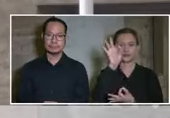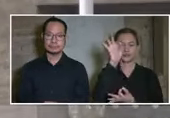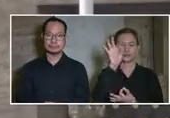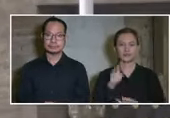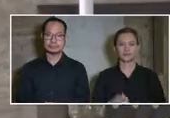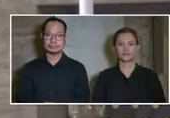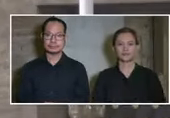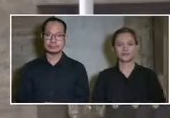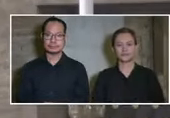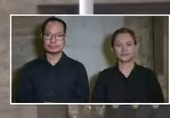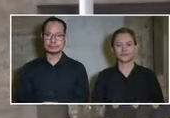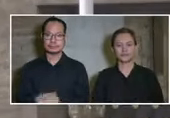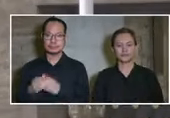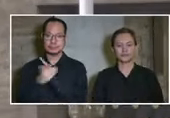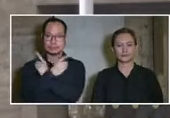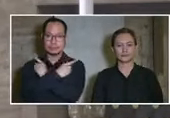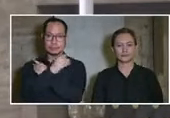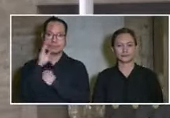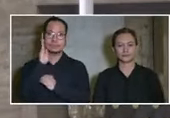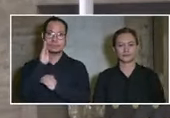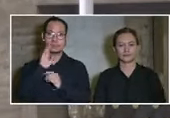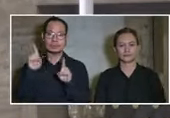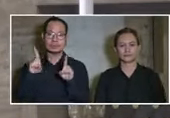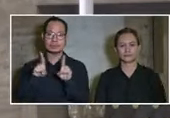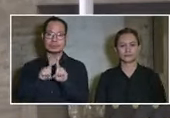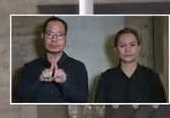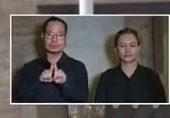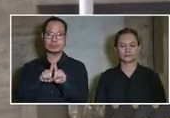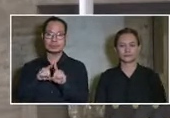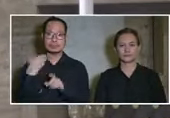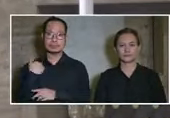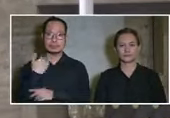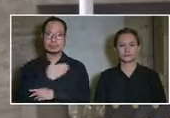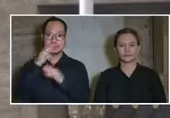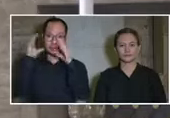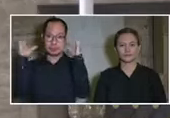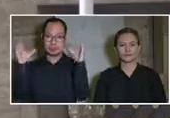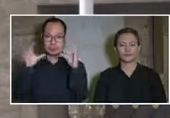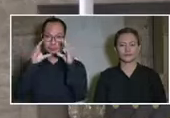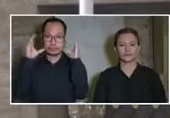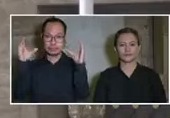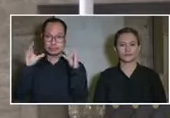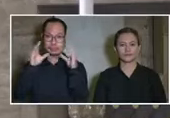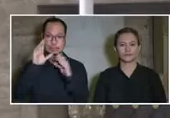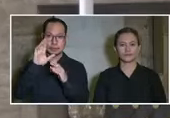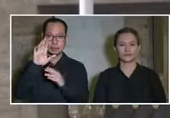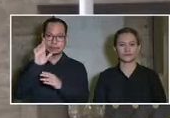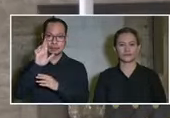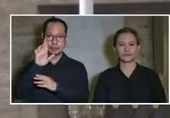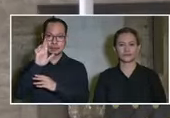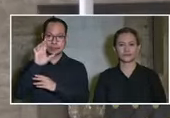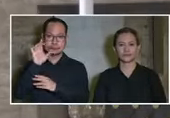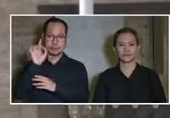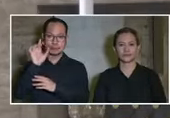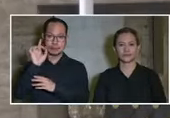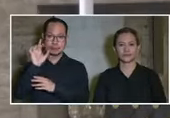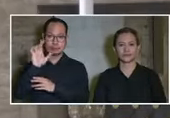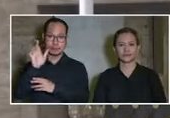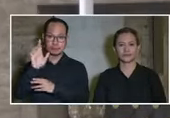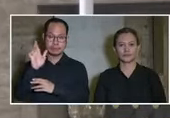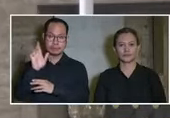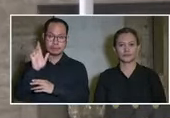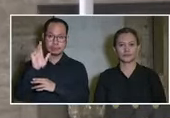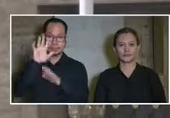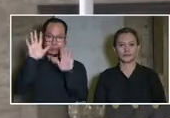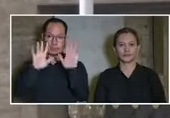spirit. My dear brothers and sisters, we celebrate the 13th Sunday in Ordinary